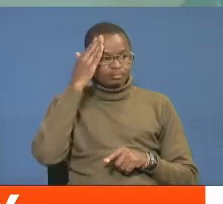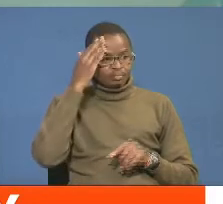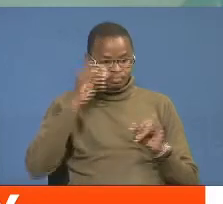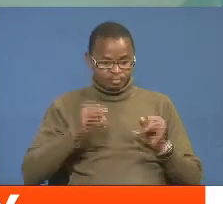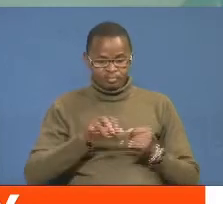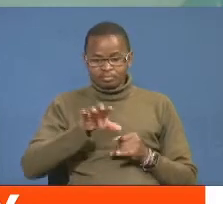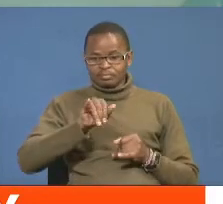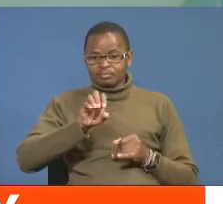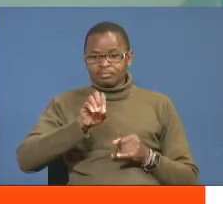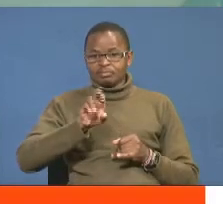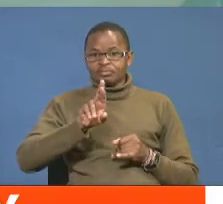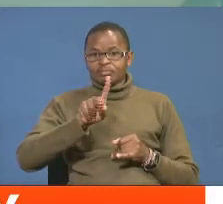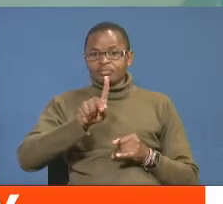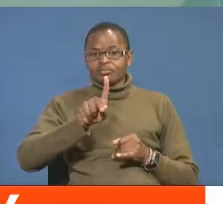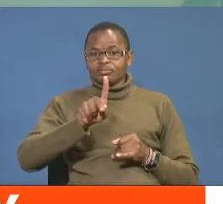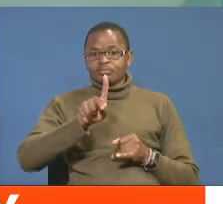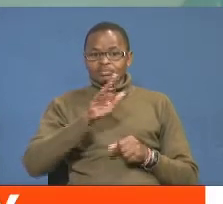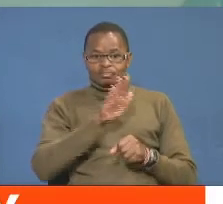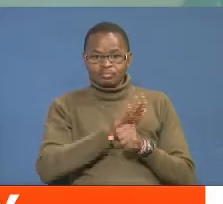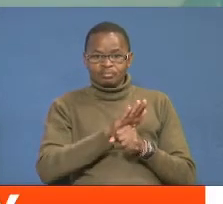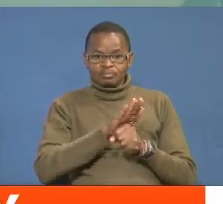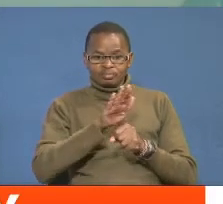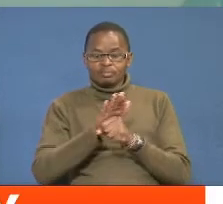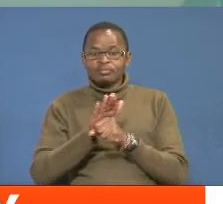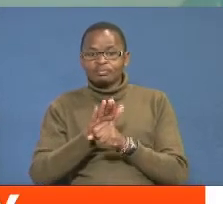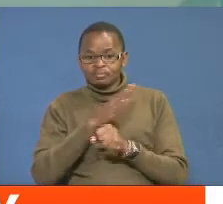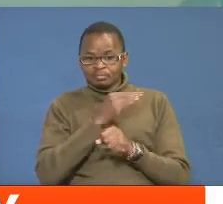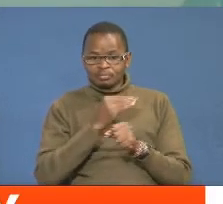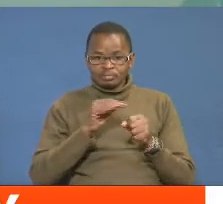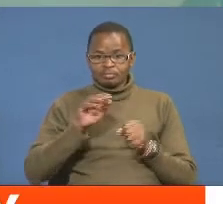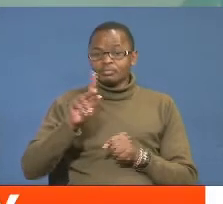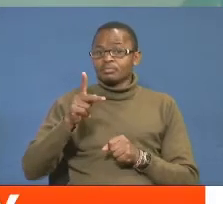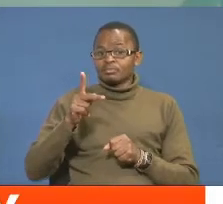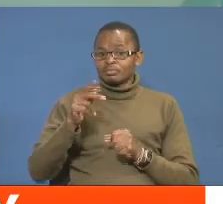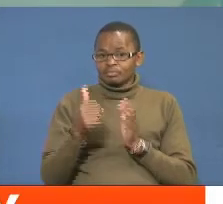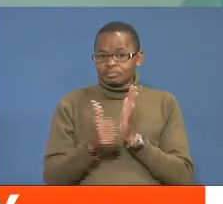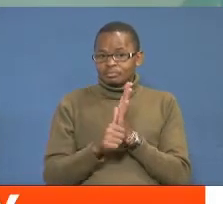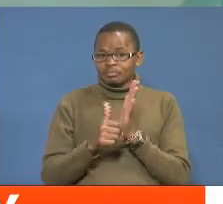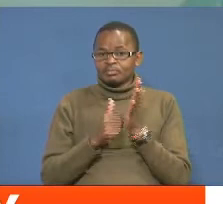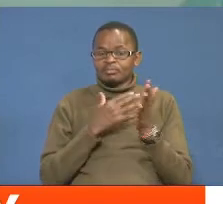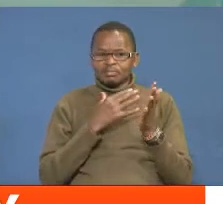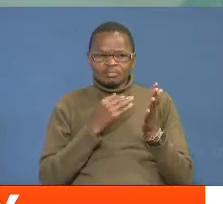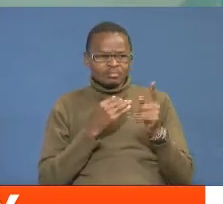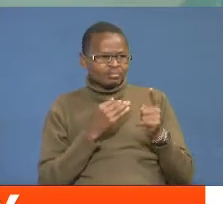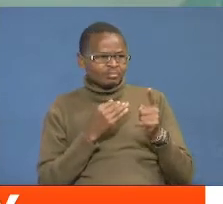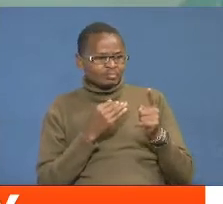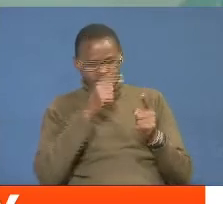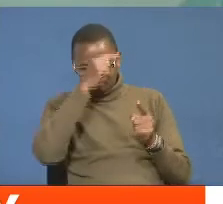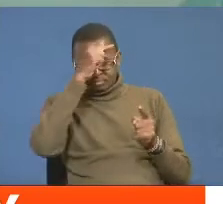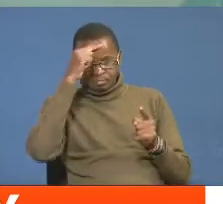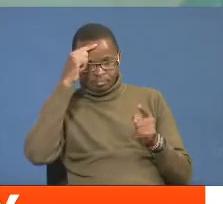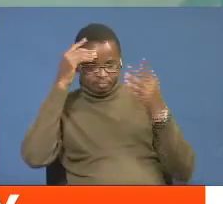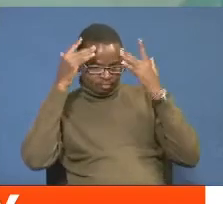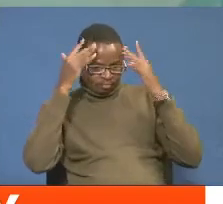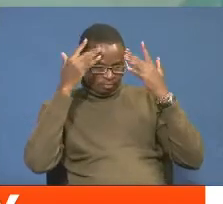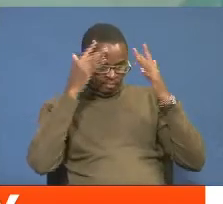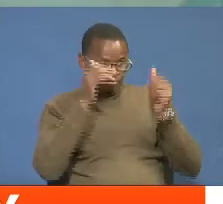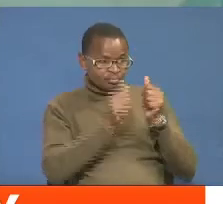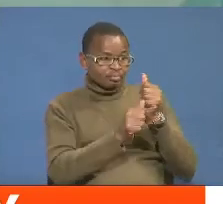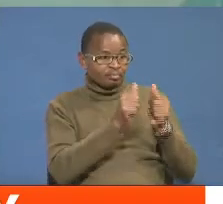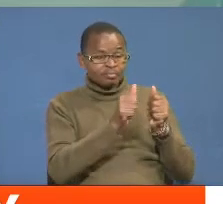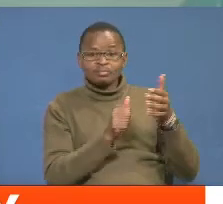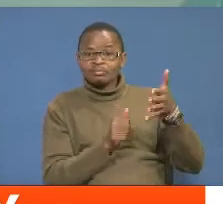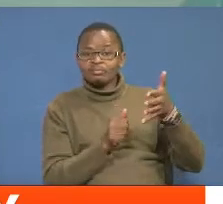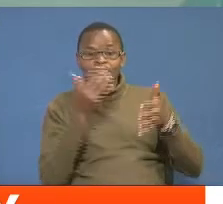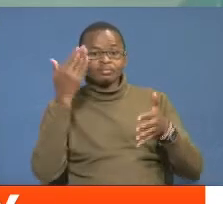New York variant. So mm-hmm. there's quite a number. And here in Kenya, the problem is that it's like we are shooting in the dark, because we really don't know which variant is